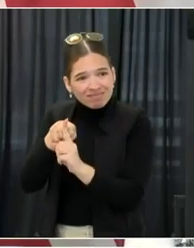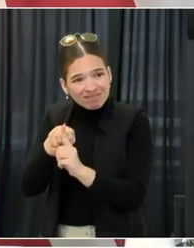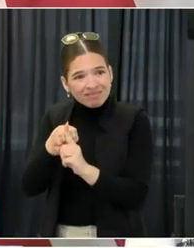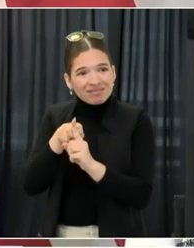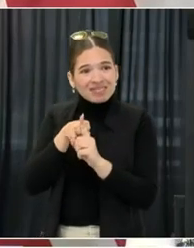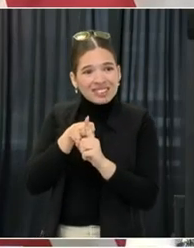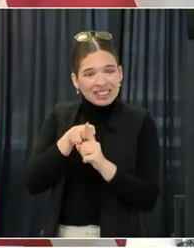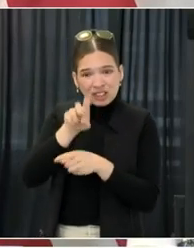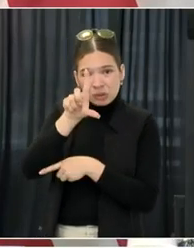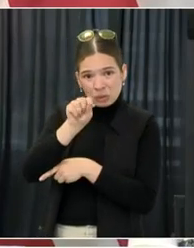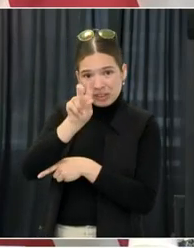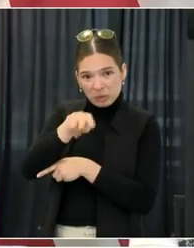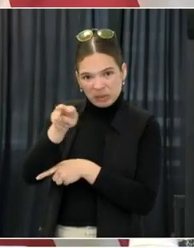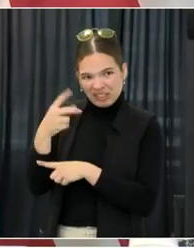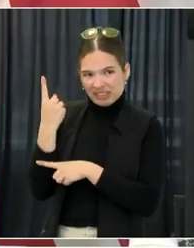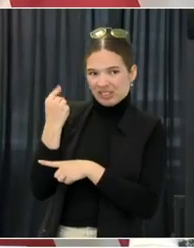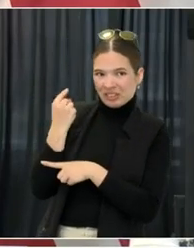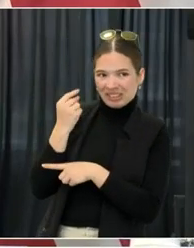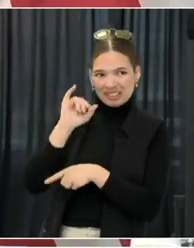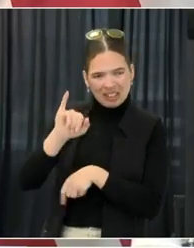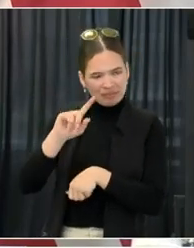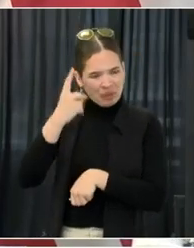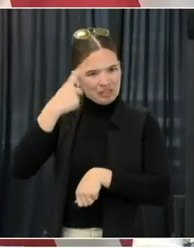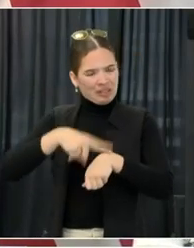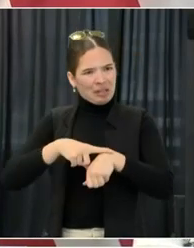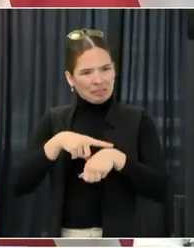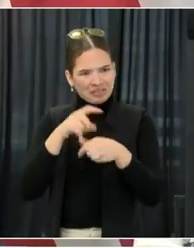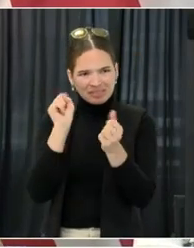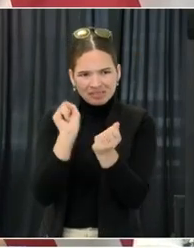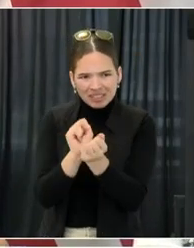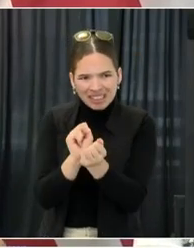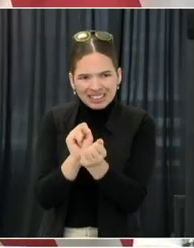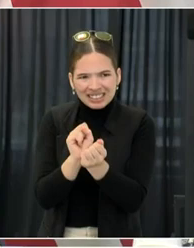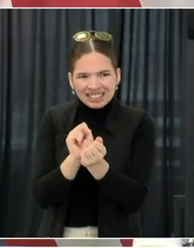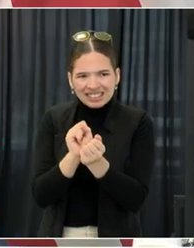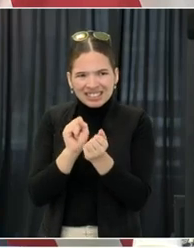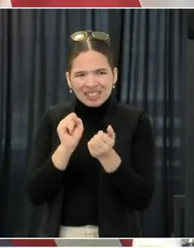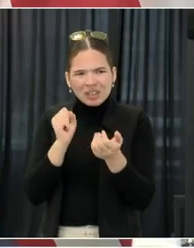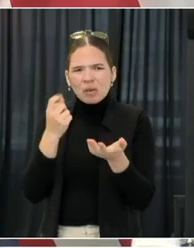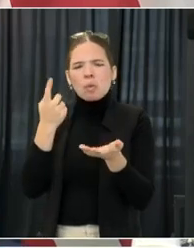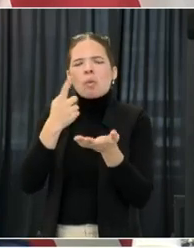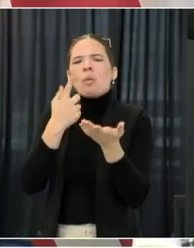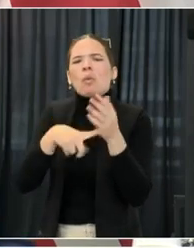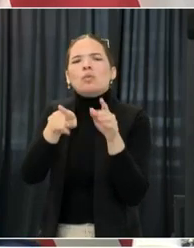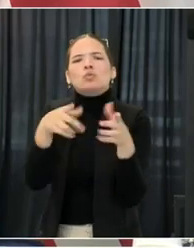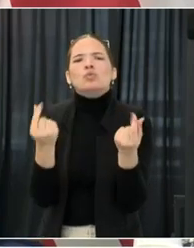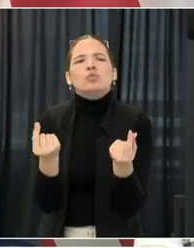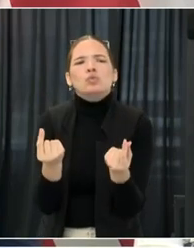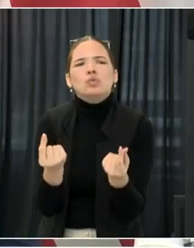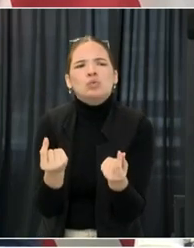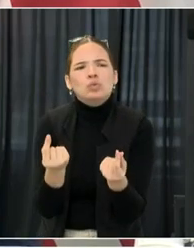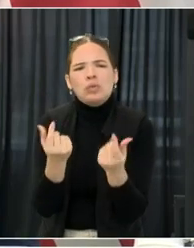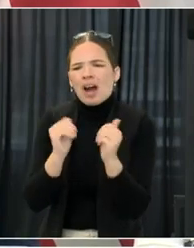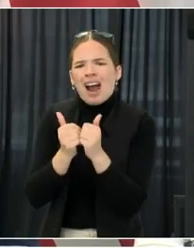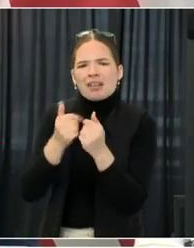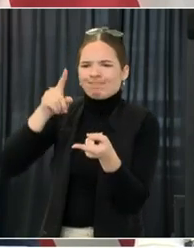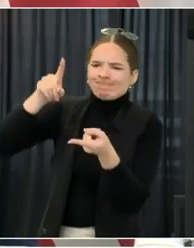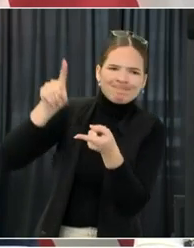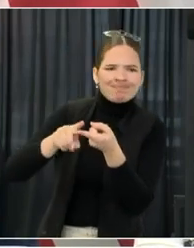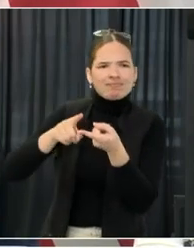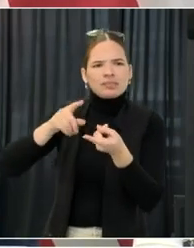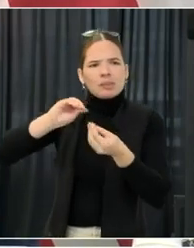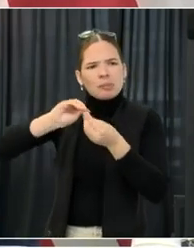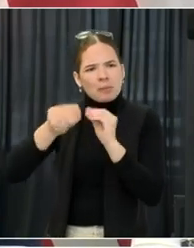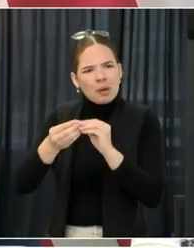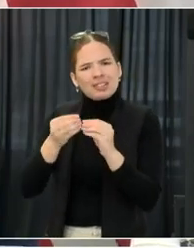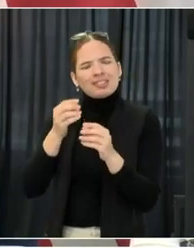system. What is driving that? What can be done to stop it? Well, one thing that I wanted to highlight